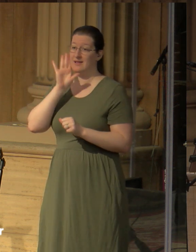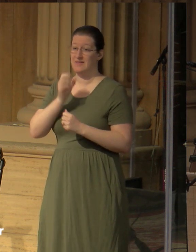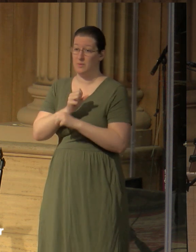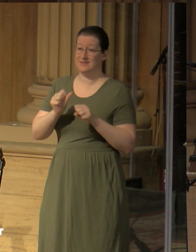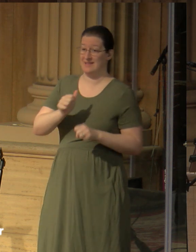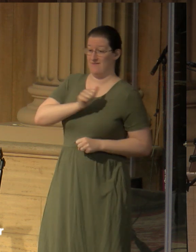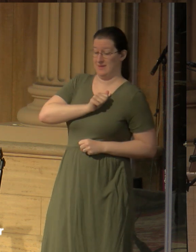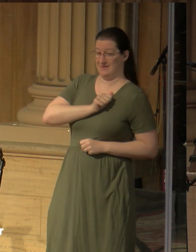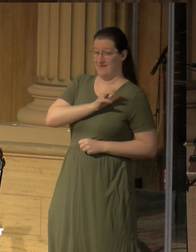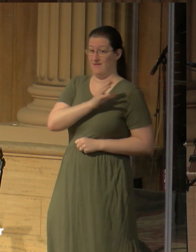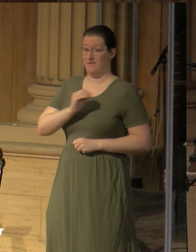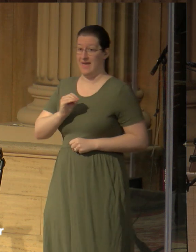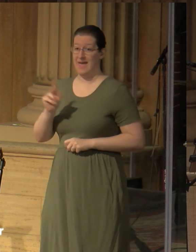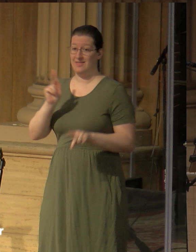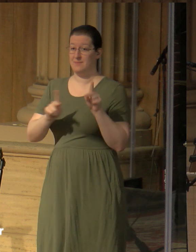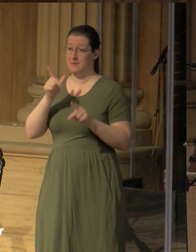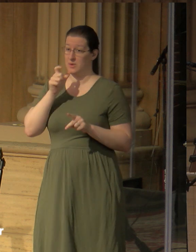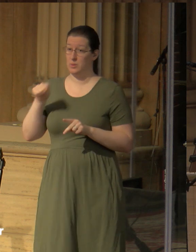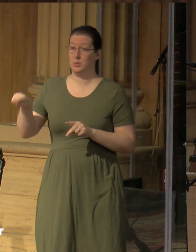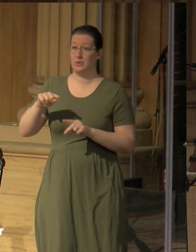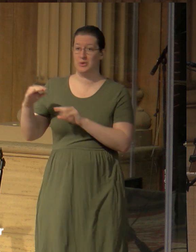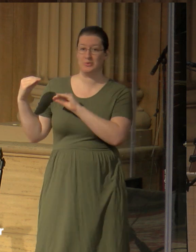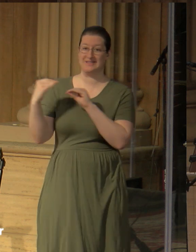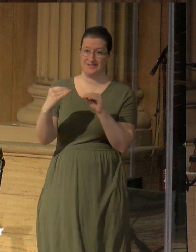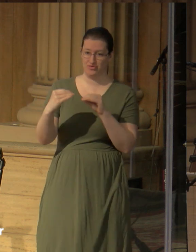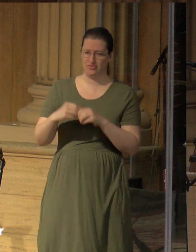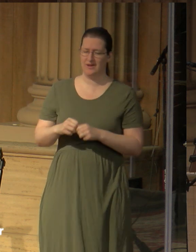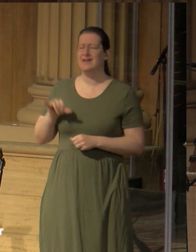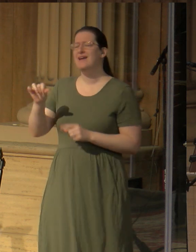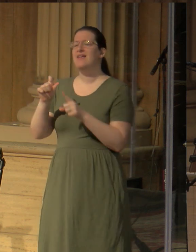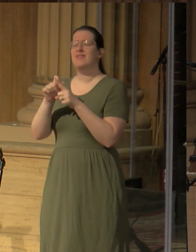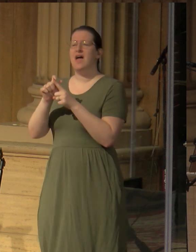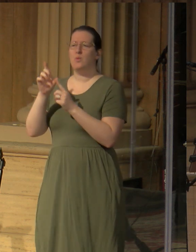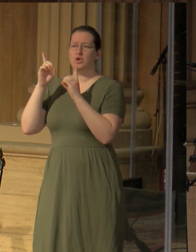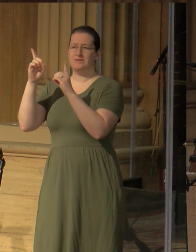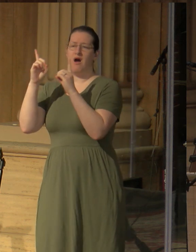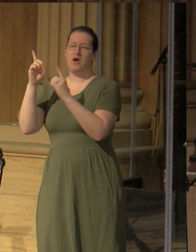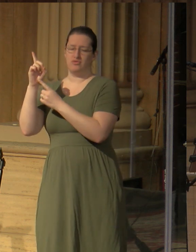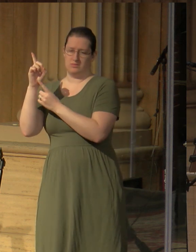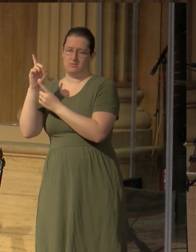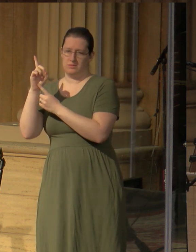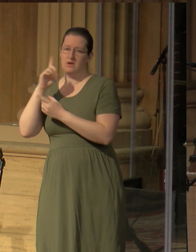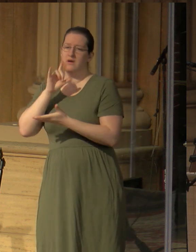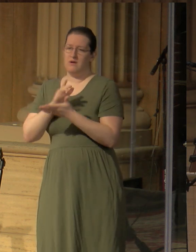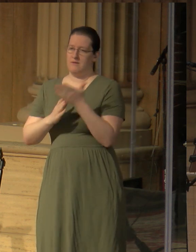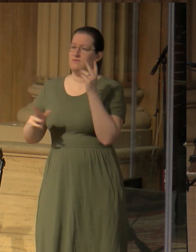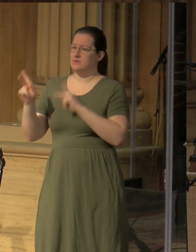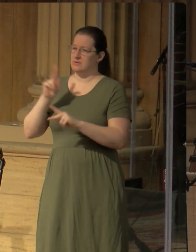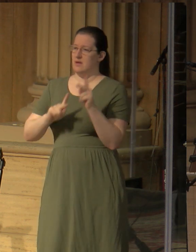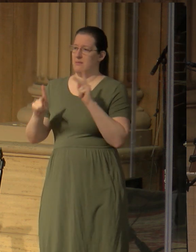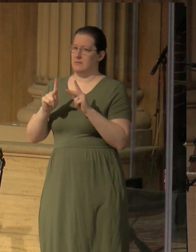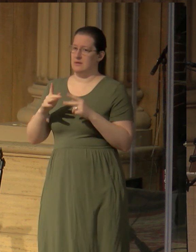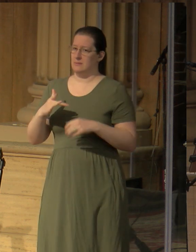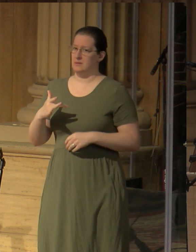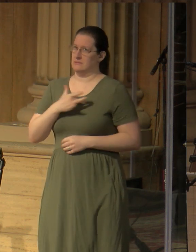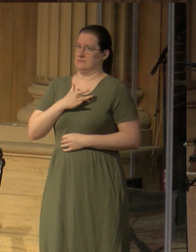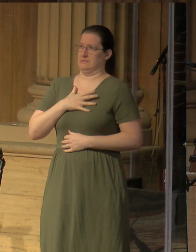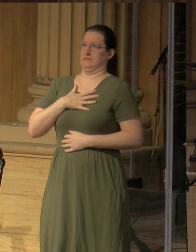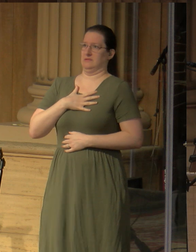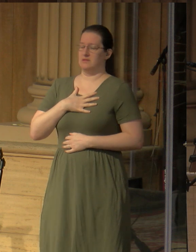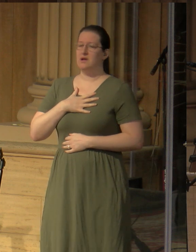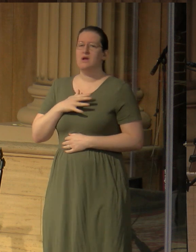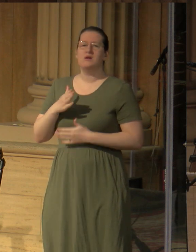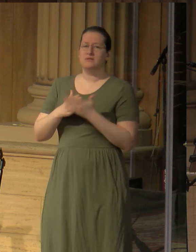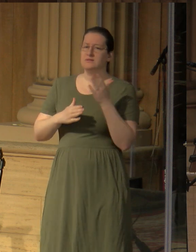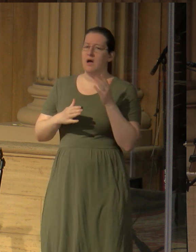hearers. And that word doctrine for some people can carry some baggage. And depending on where you've been in church circles, there are kind of